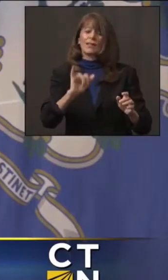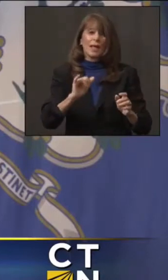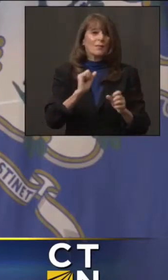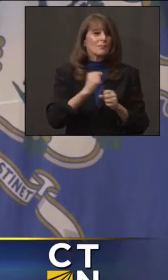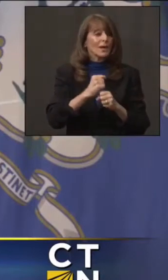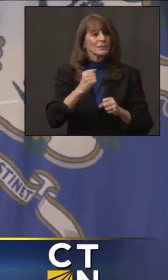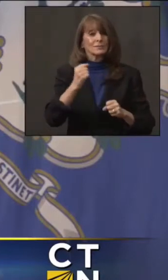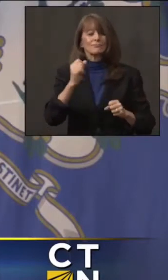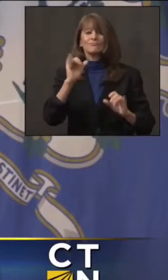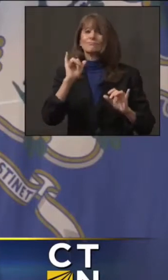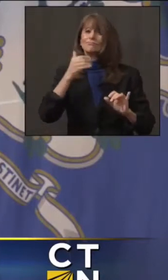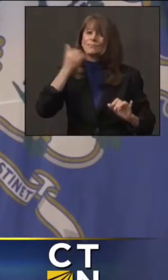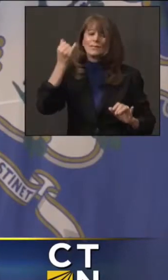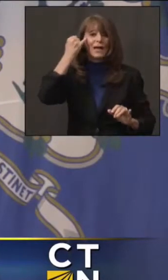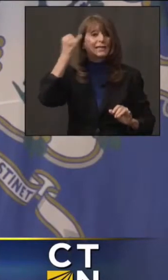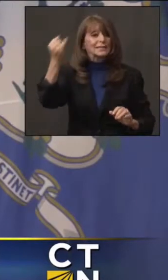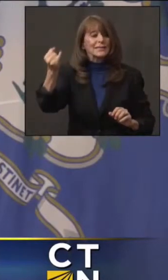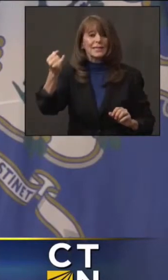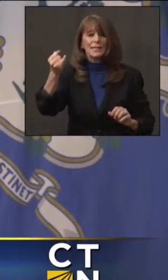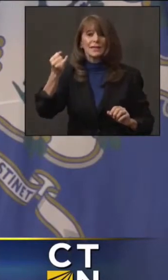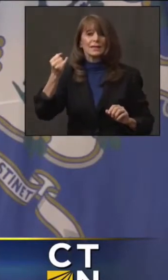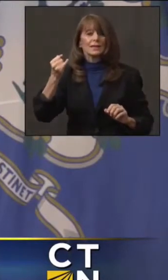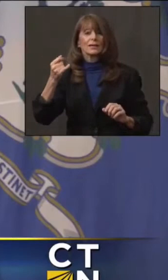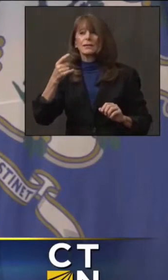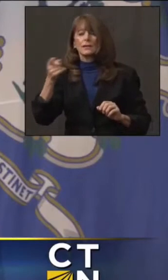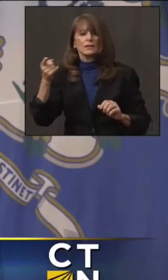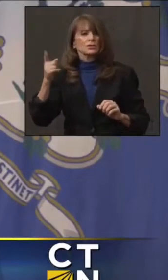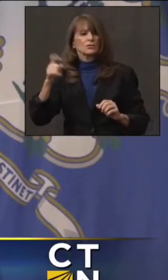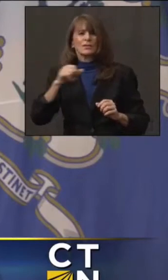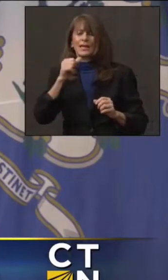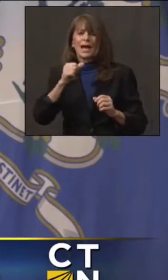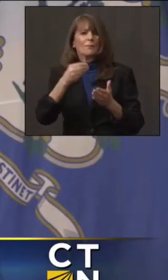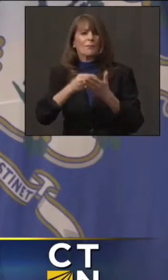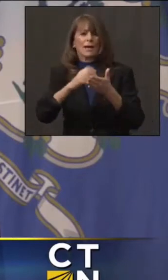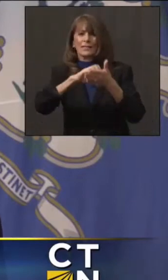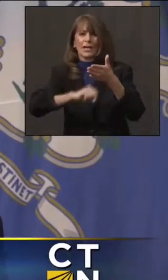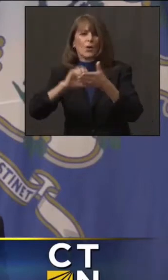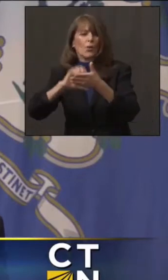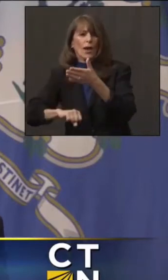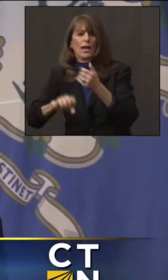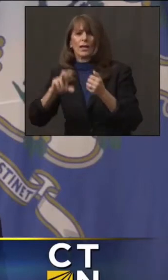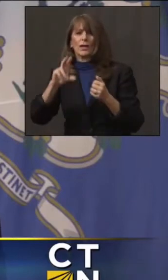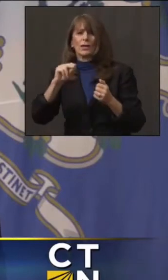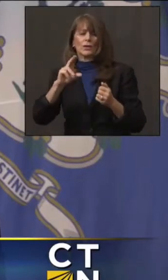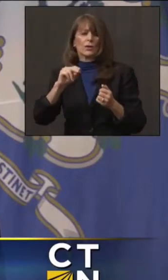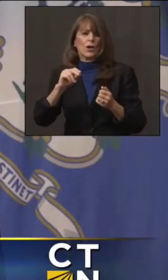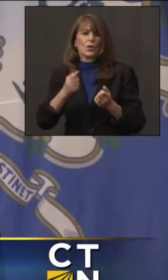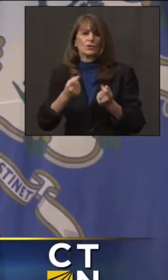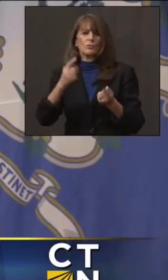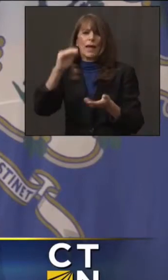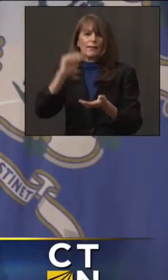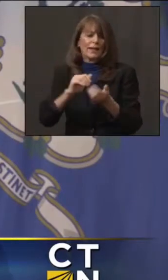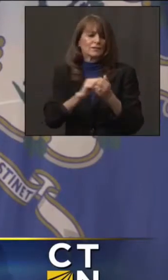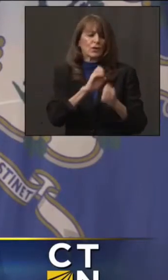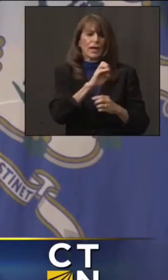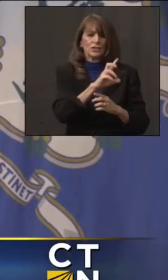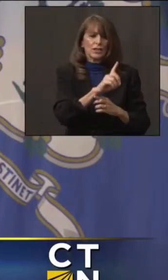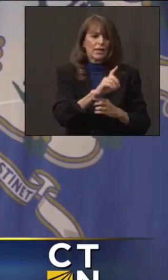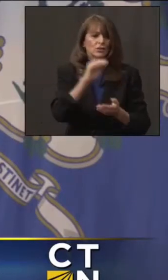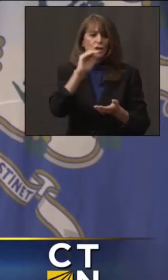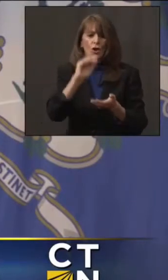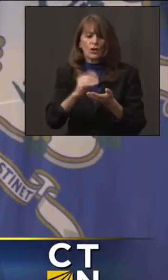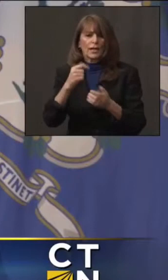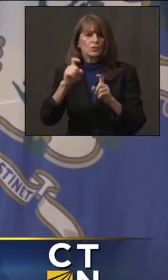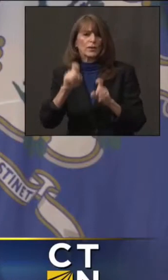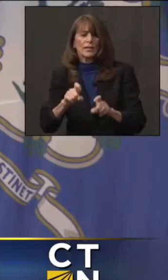give me some ideas on what they want me to take money away from in terms of our CARES Act fund. Maybe spend a little less on education or a little less on